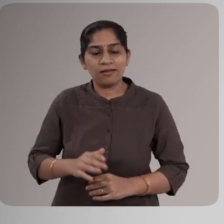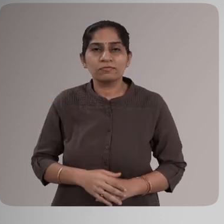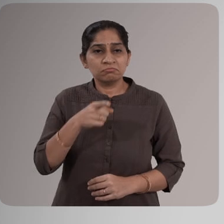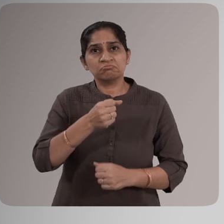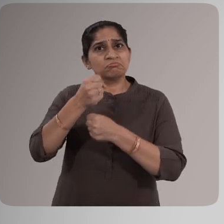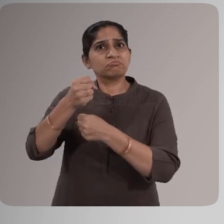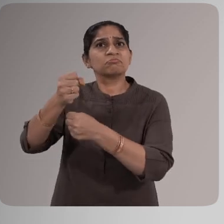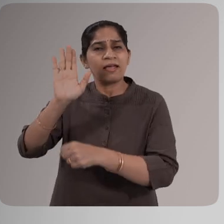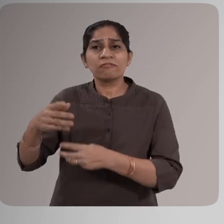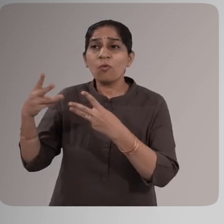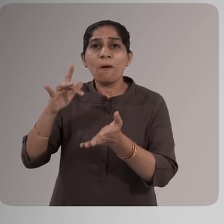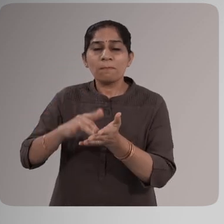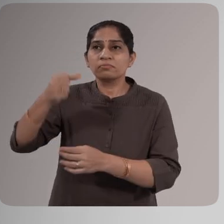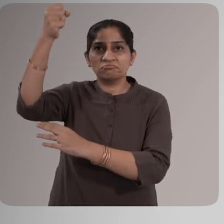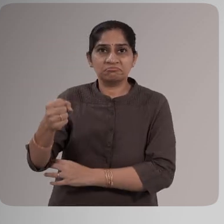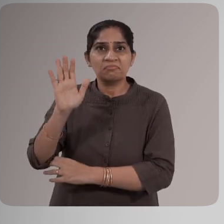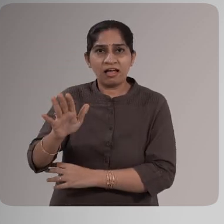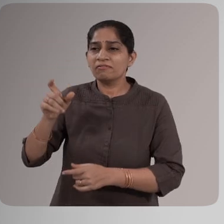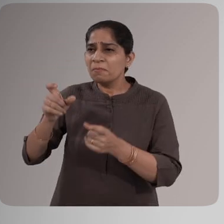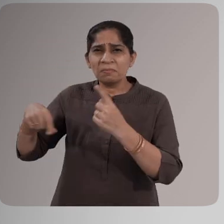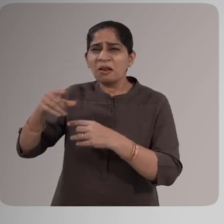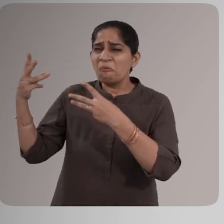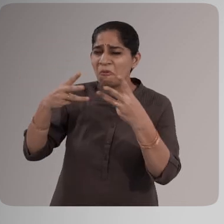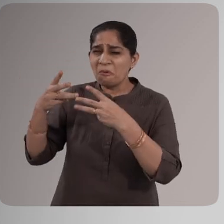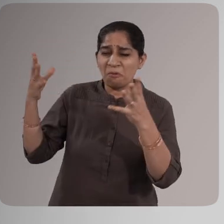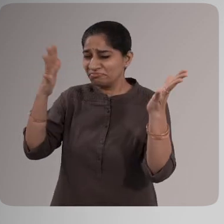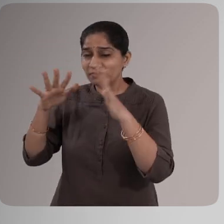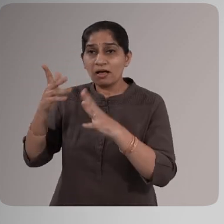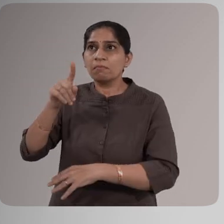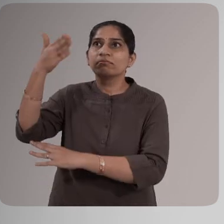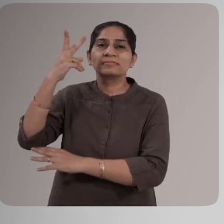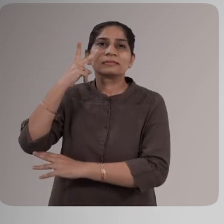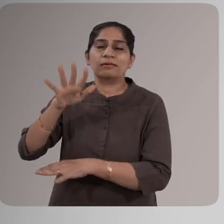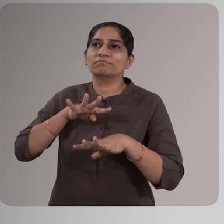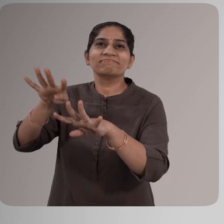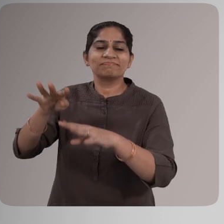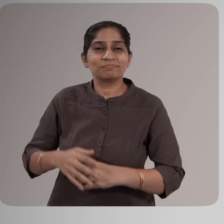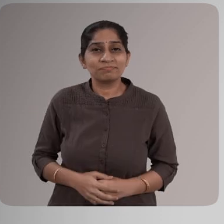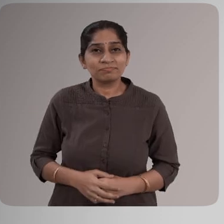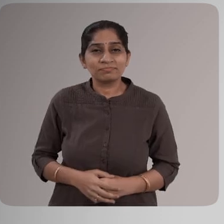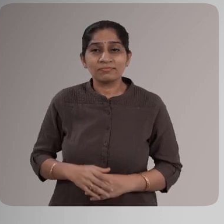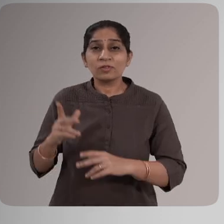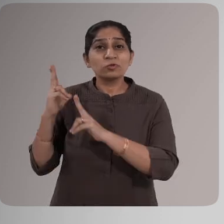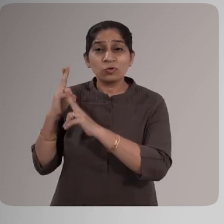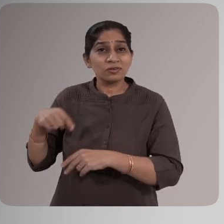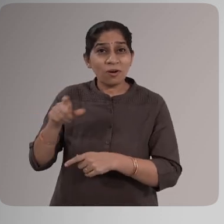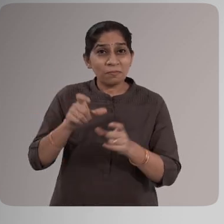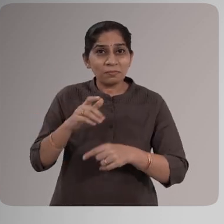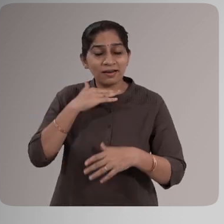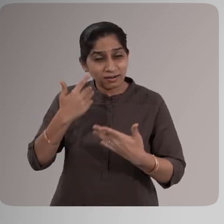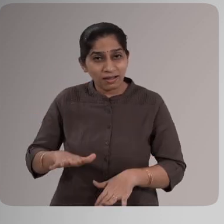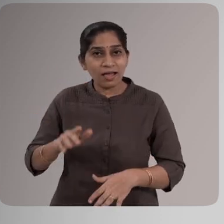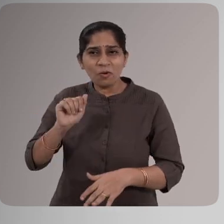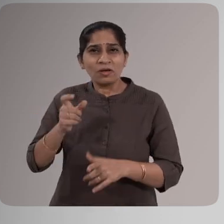the battlefield for soldiers to see and rally around amidst the smoke and confusion of battle. Revered at the end of their